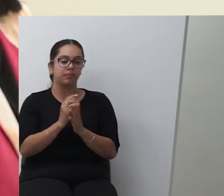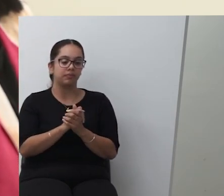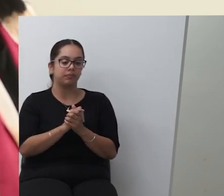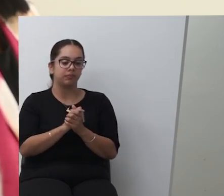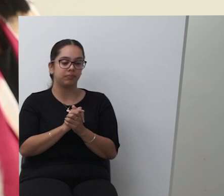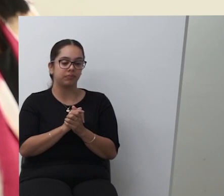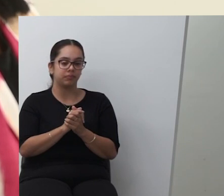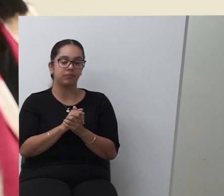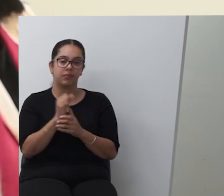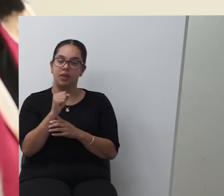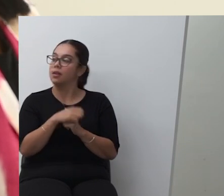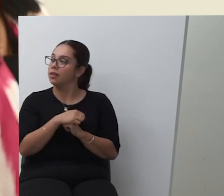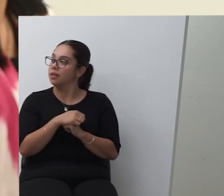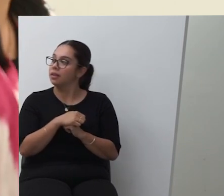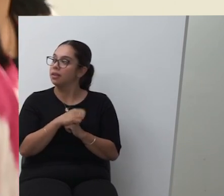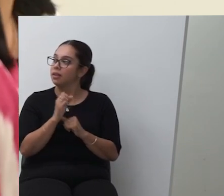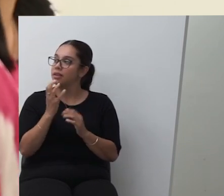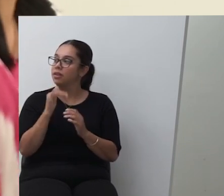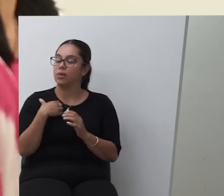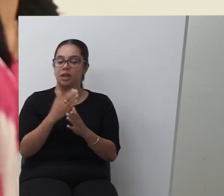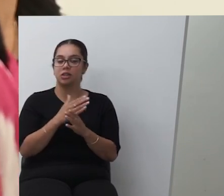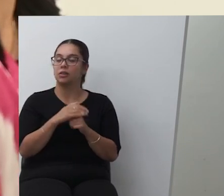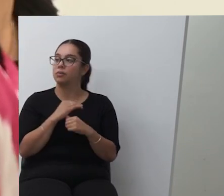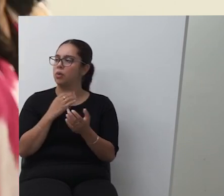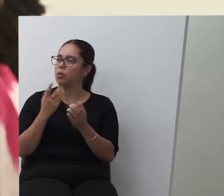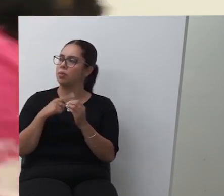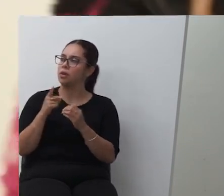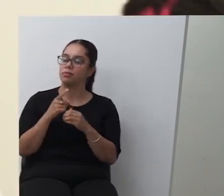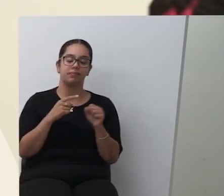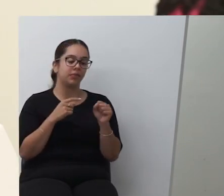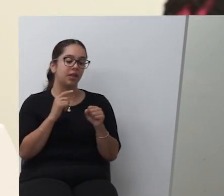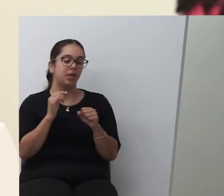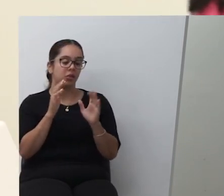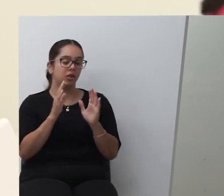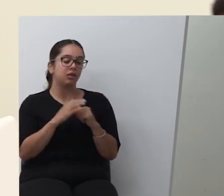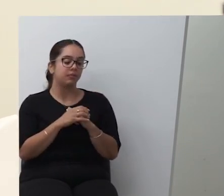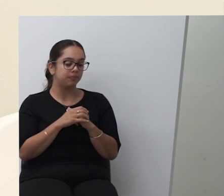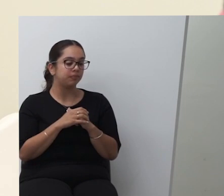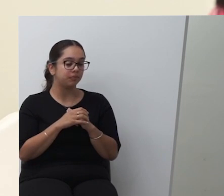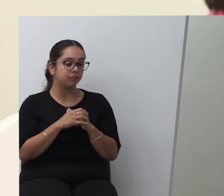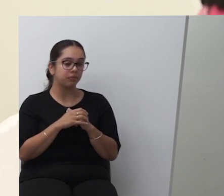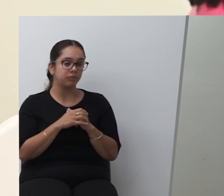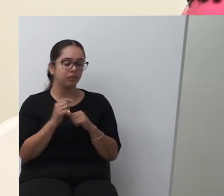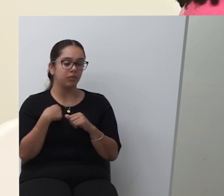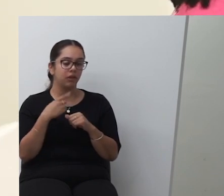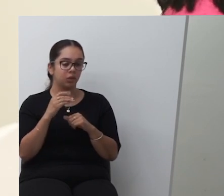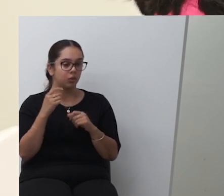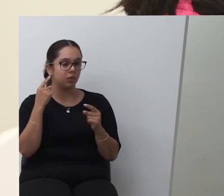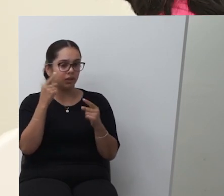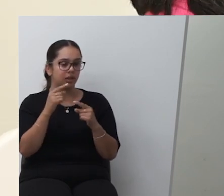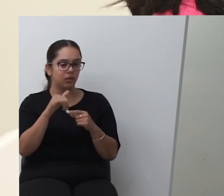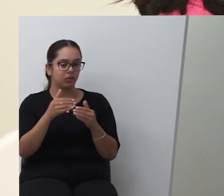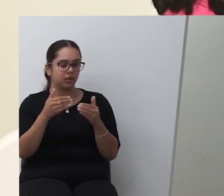And yeah, I think that's what I'd share. What about you? Yeah, no, that's great. I do think that those kinds of